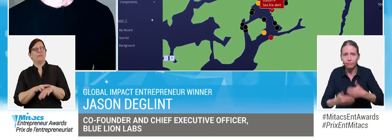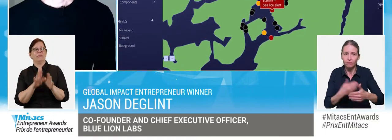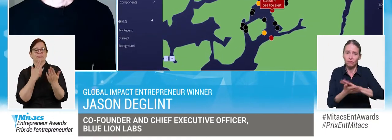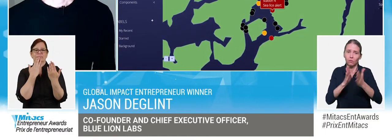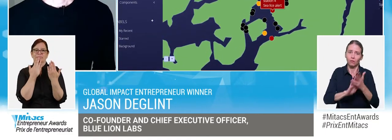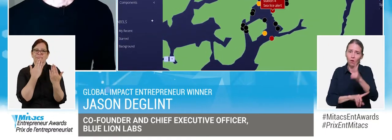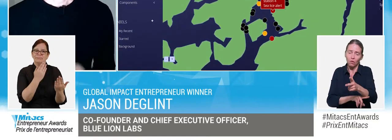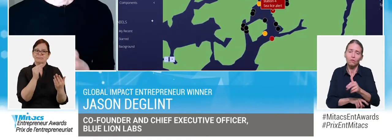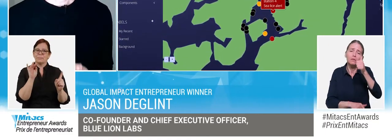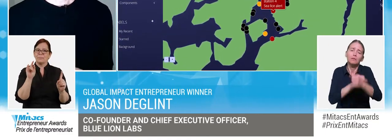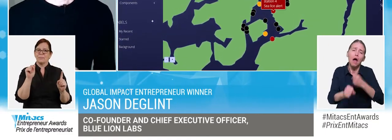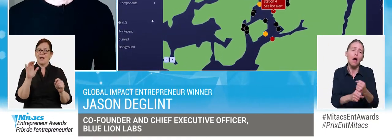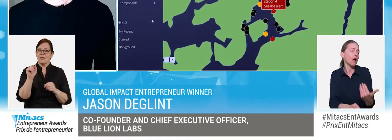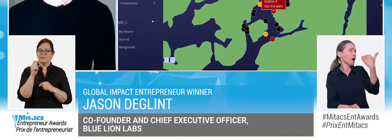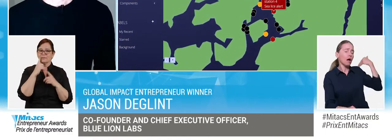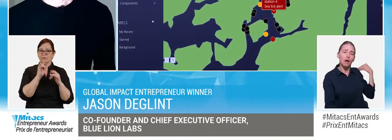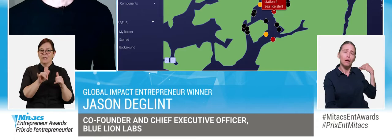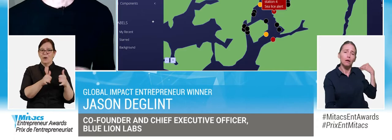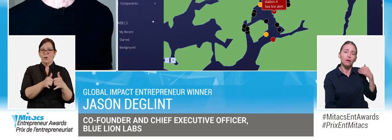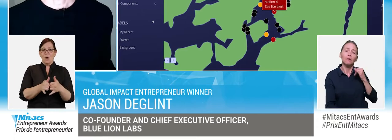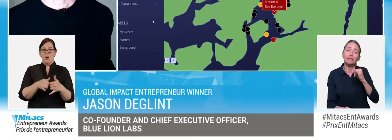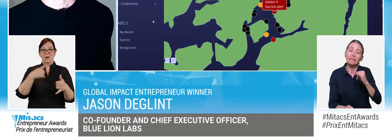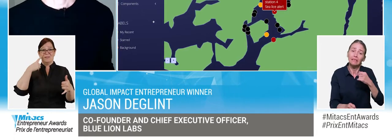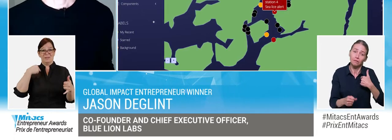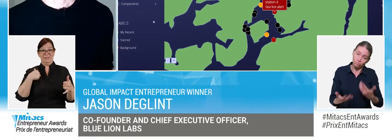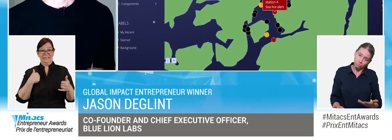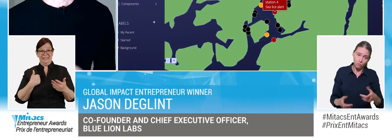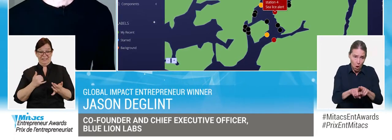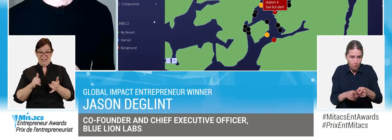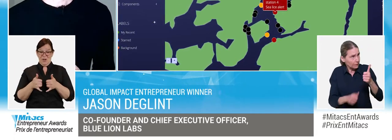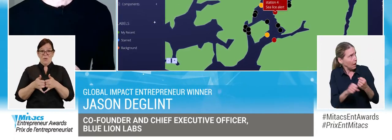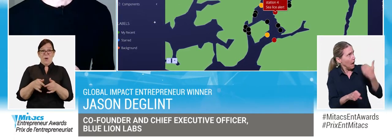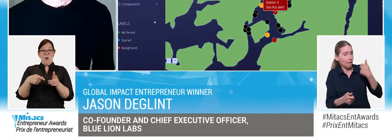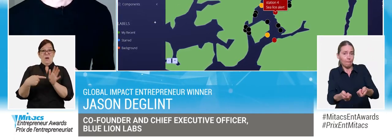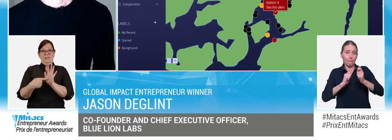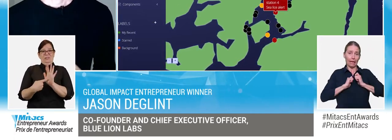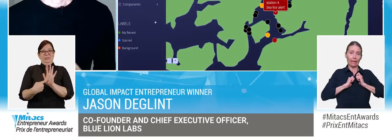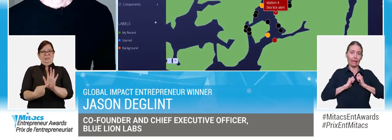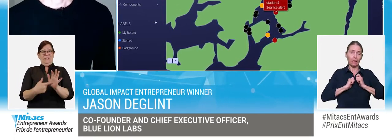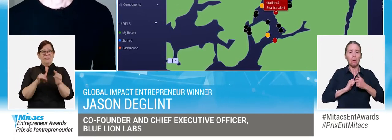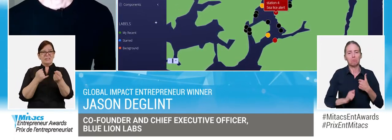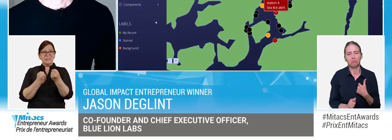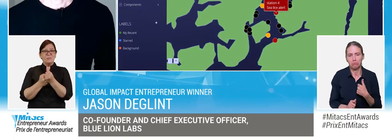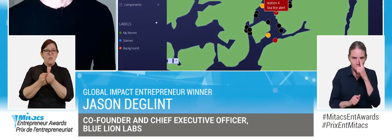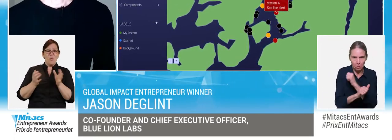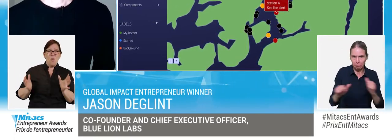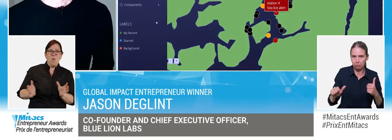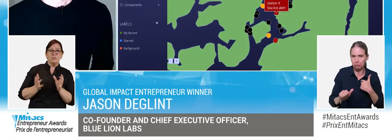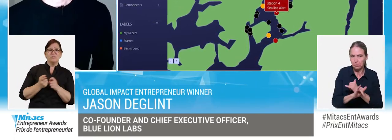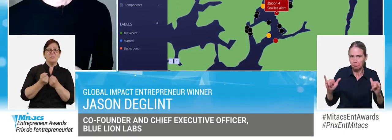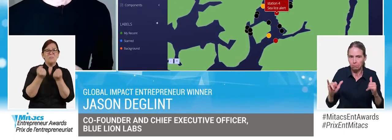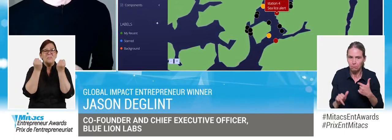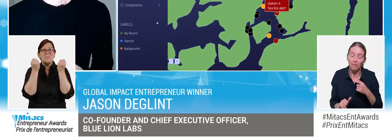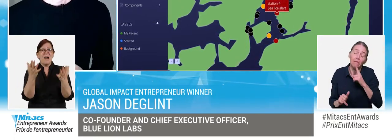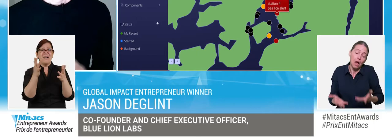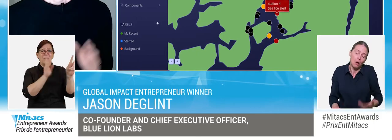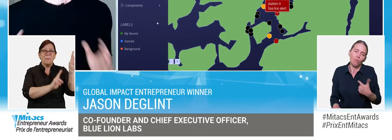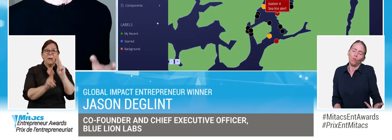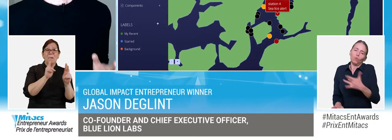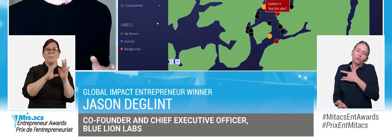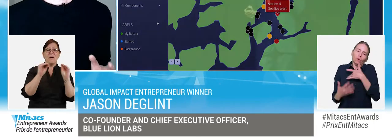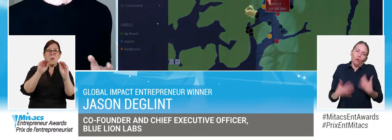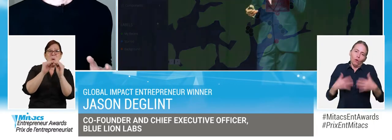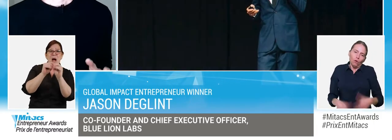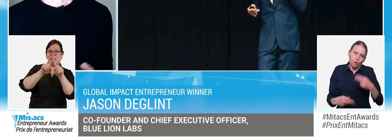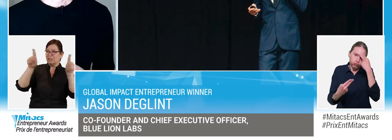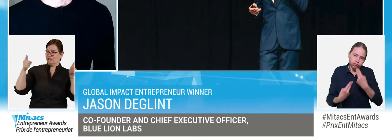this award represents the support and encouragement from so many different people and organizations during my journey into entrepreneurship.